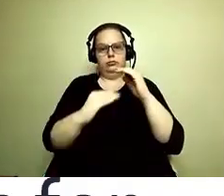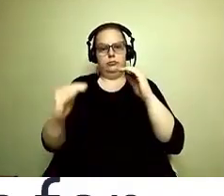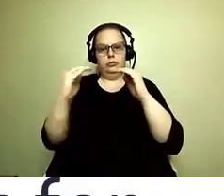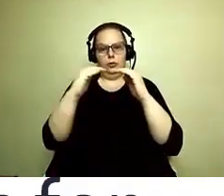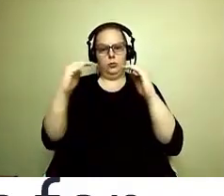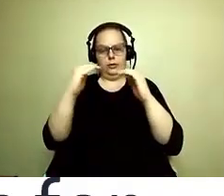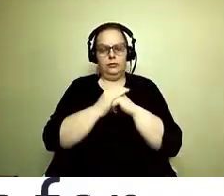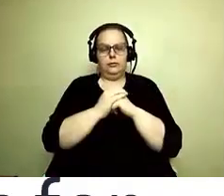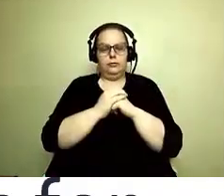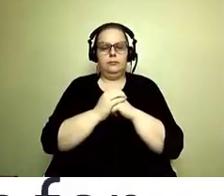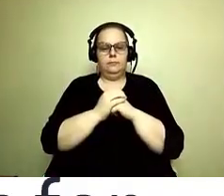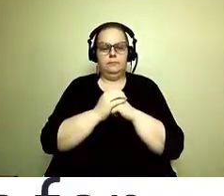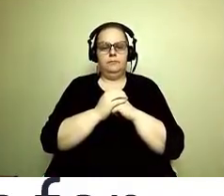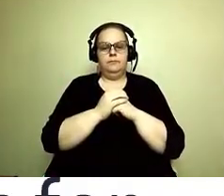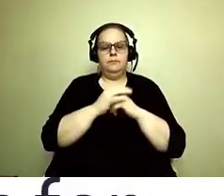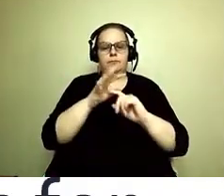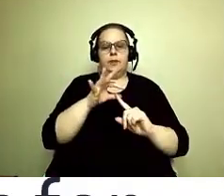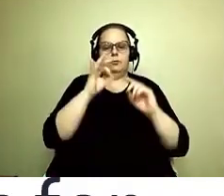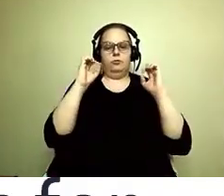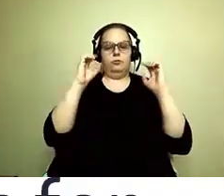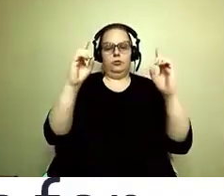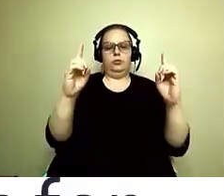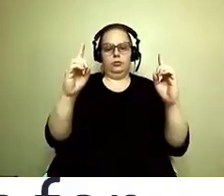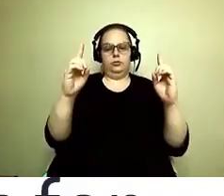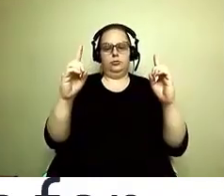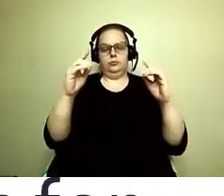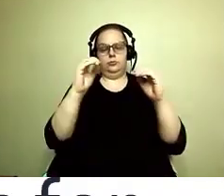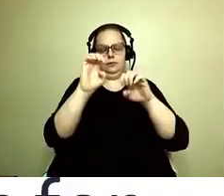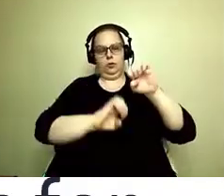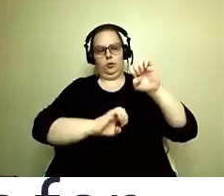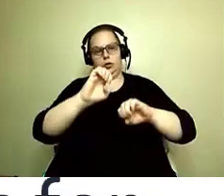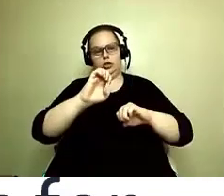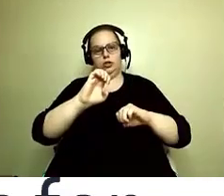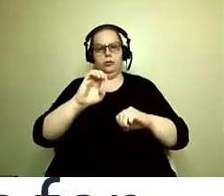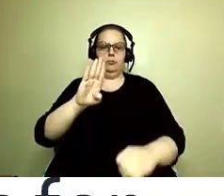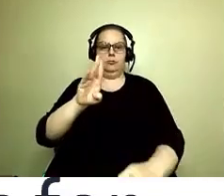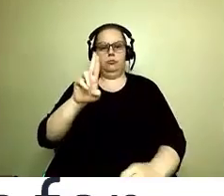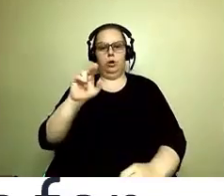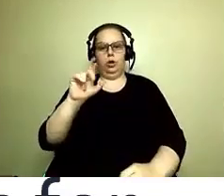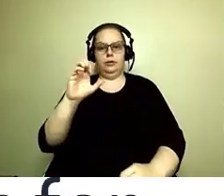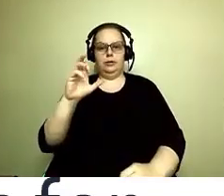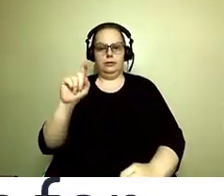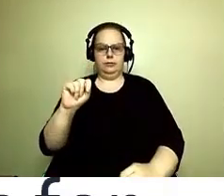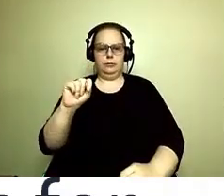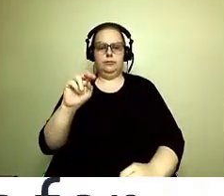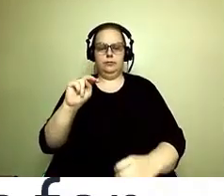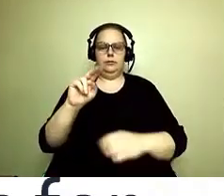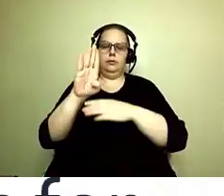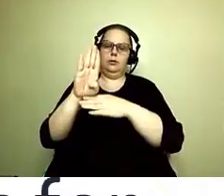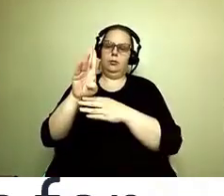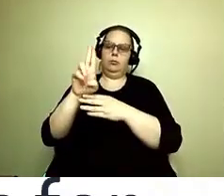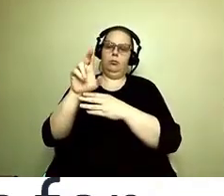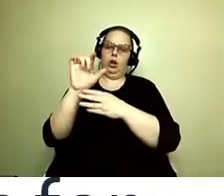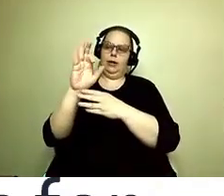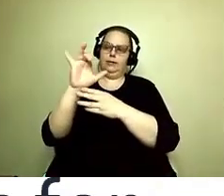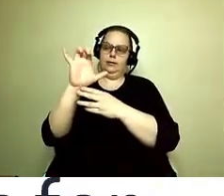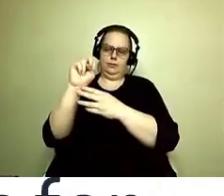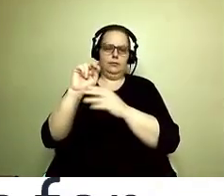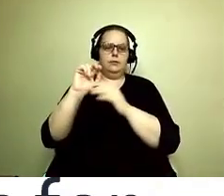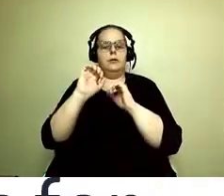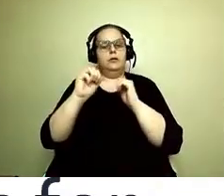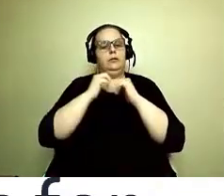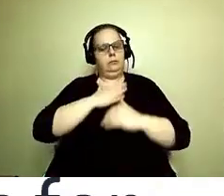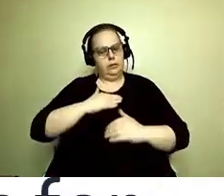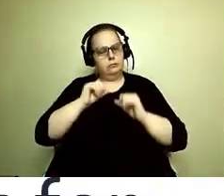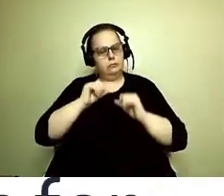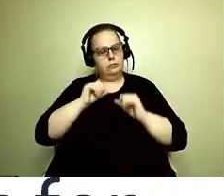our special education evaluation bulletin and how that fits, please continue to type things into the chat. It's